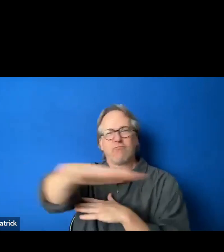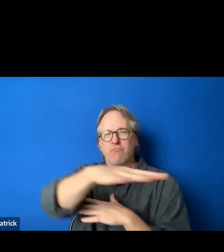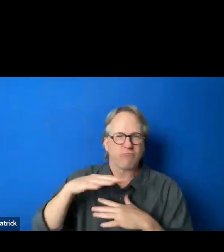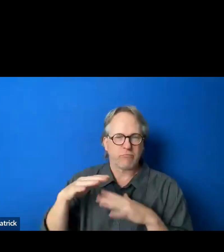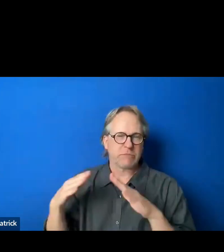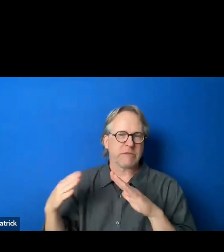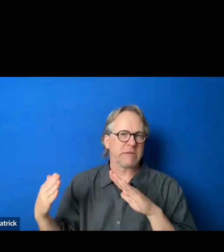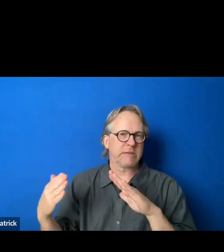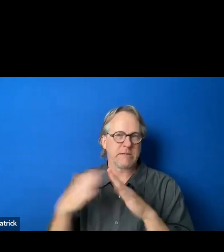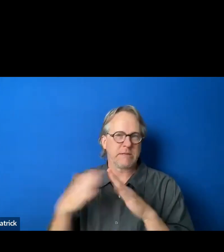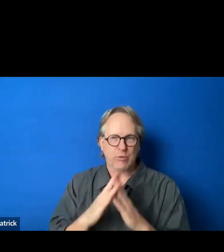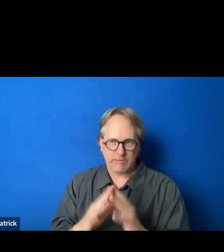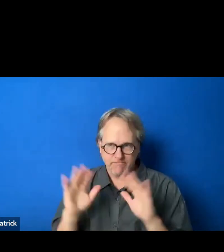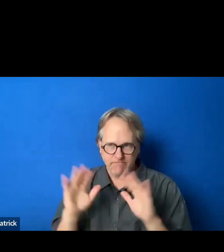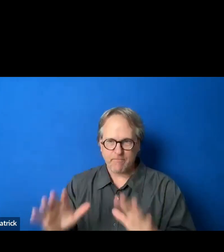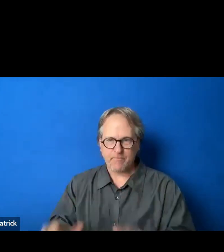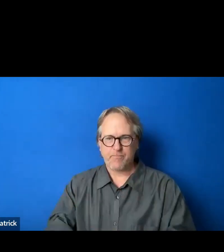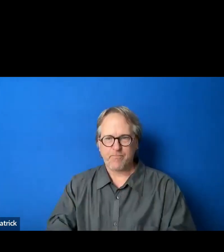a wonderful